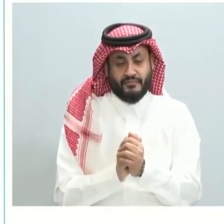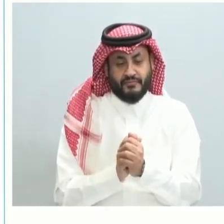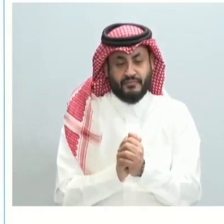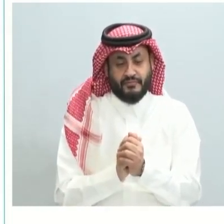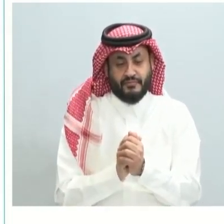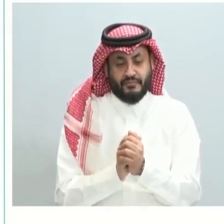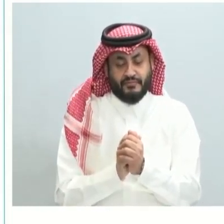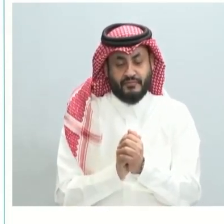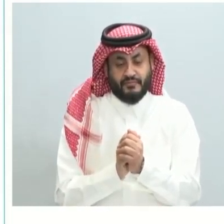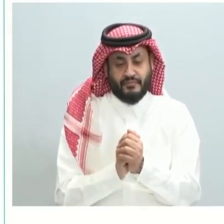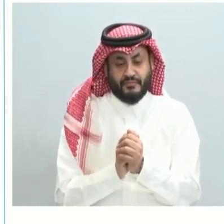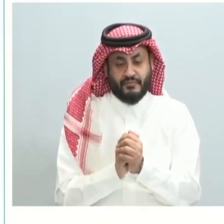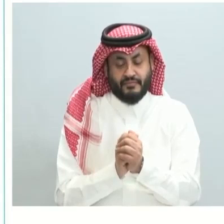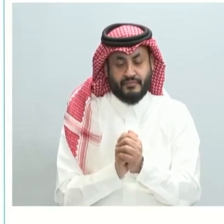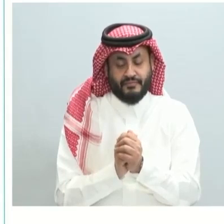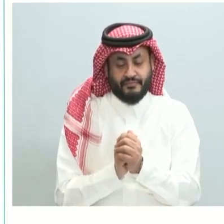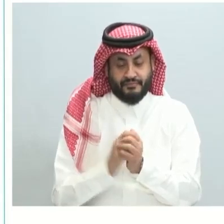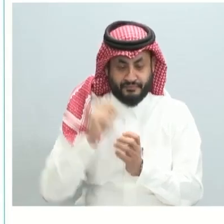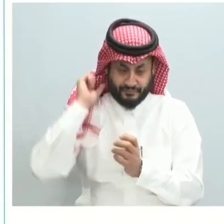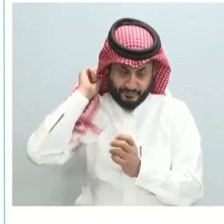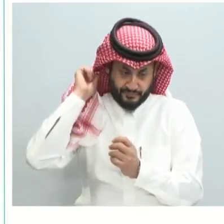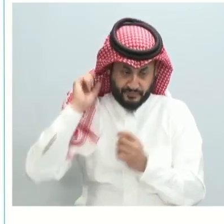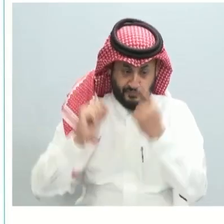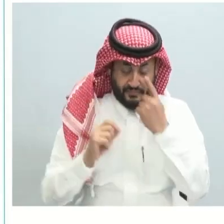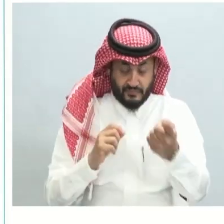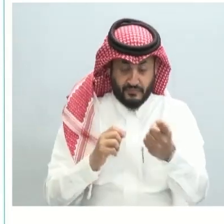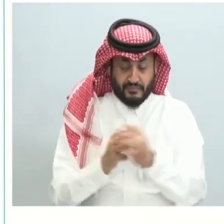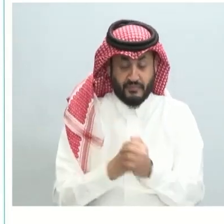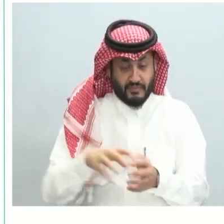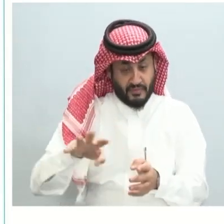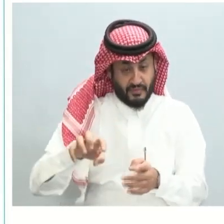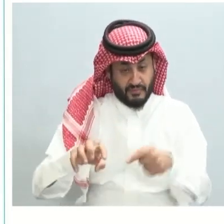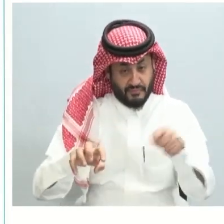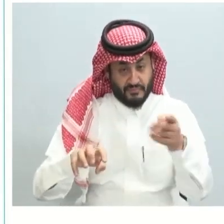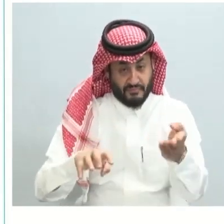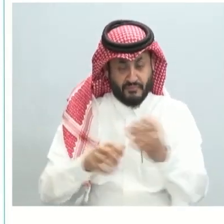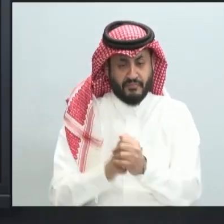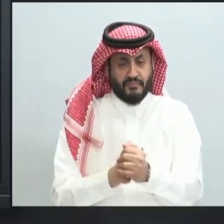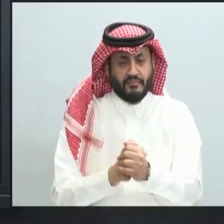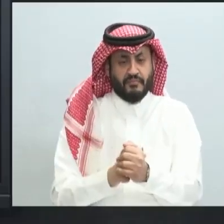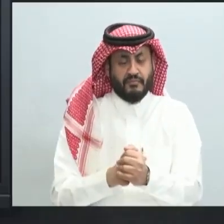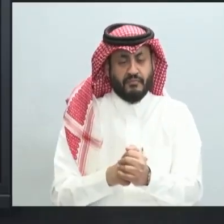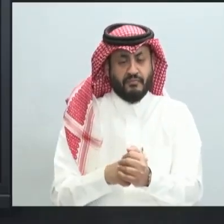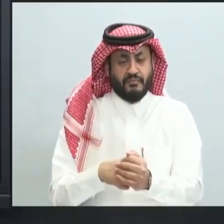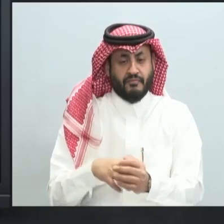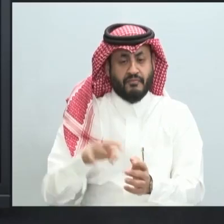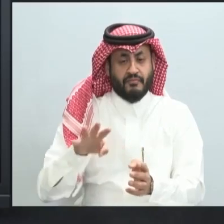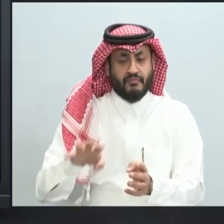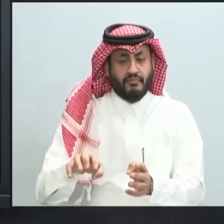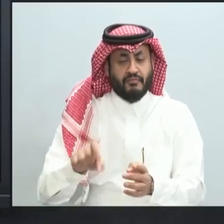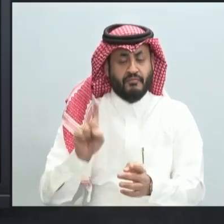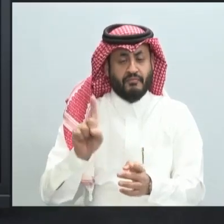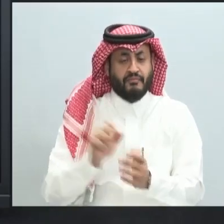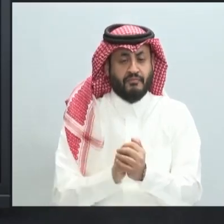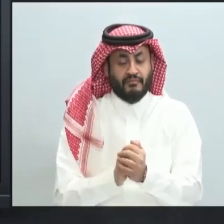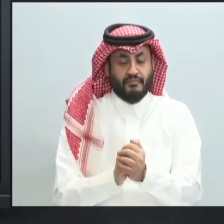ends with 100. For example, here we have number 40, but we don't have number 41,